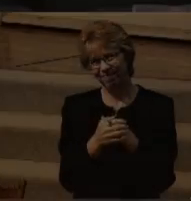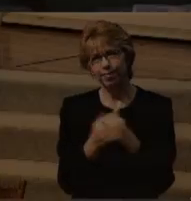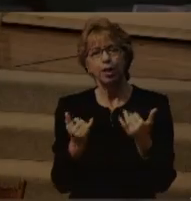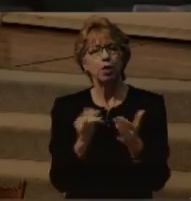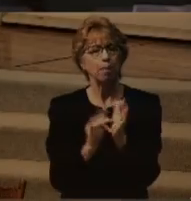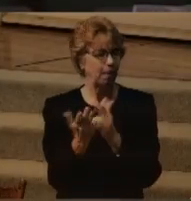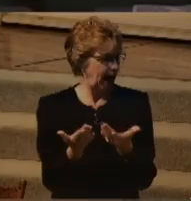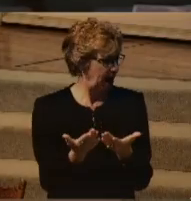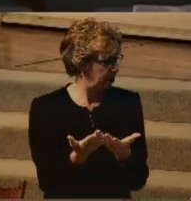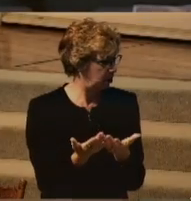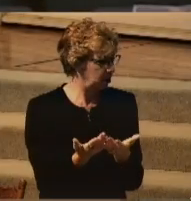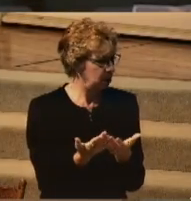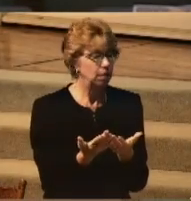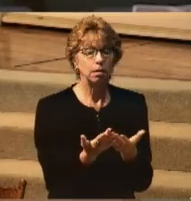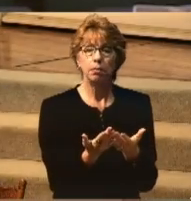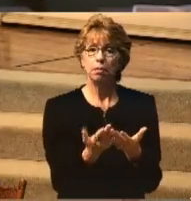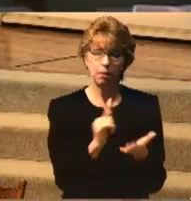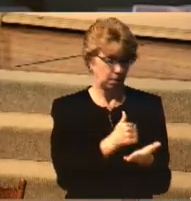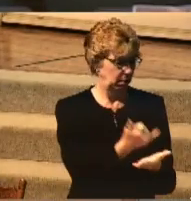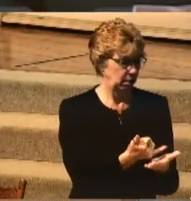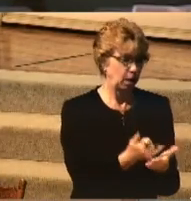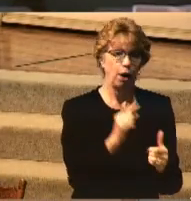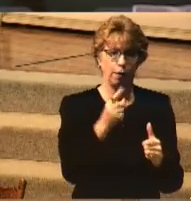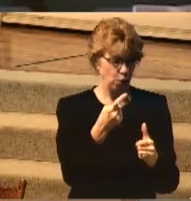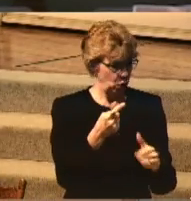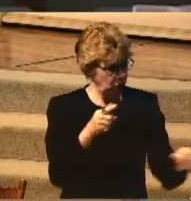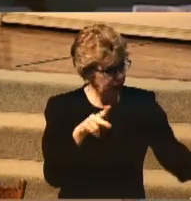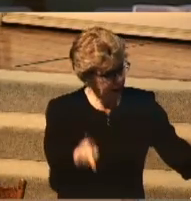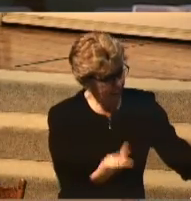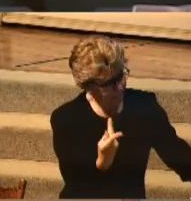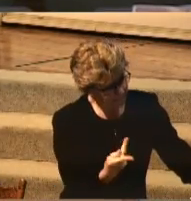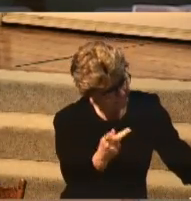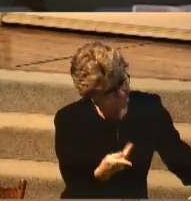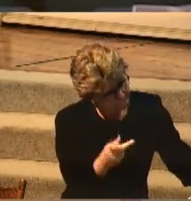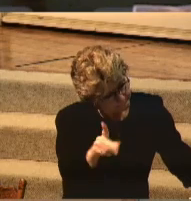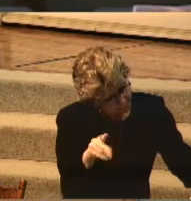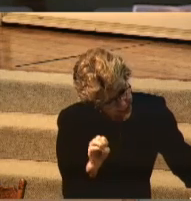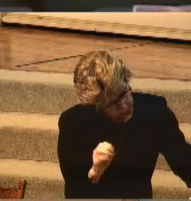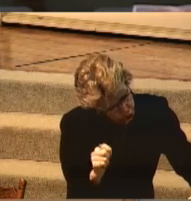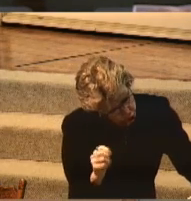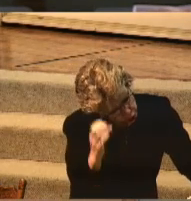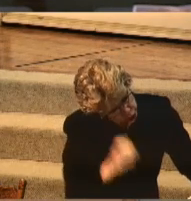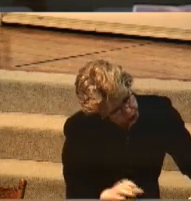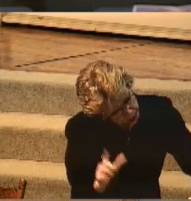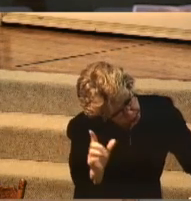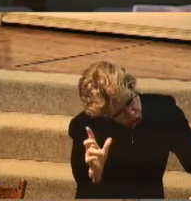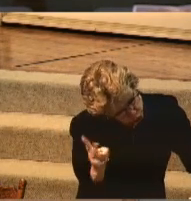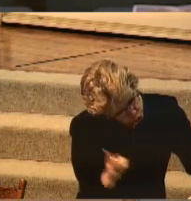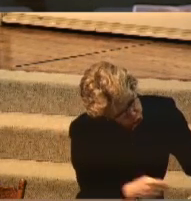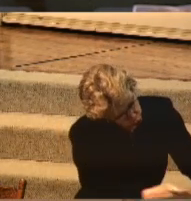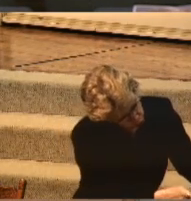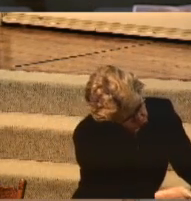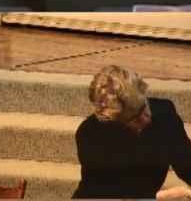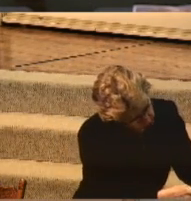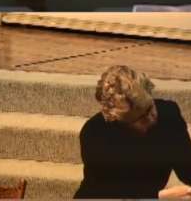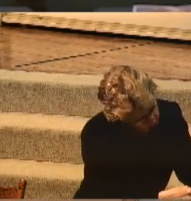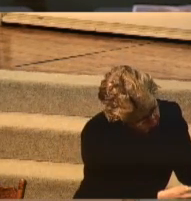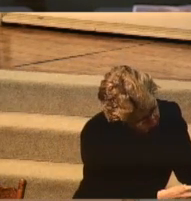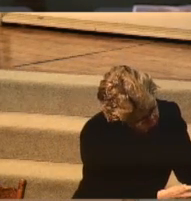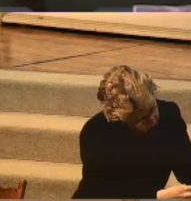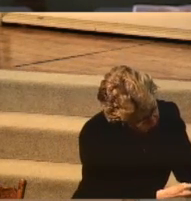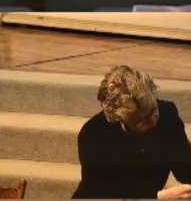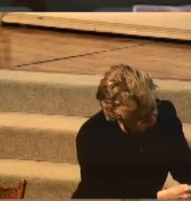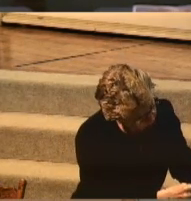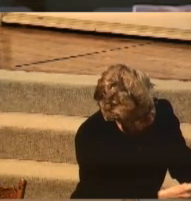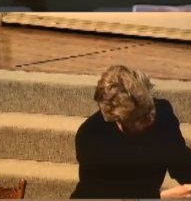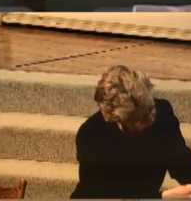Bibles, please, and turn in God's holy word to 1 Peter chapter 2. 1 Peter chapter number 2. When I